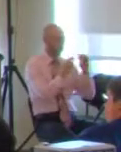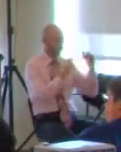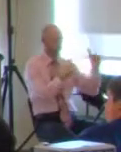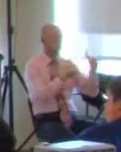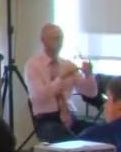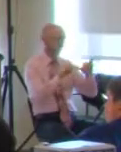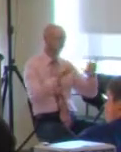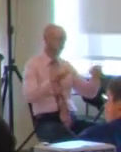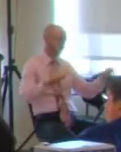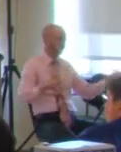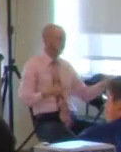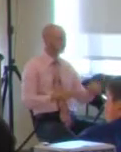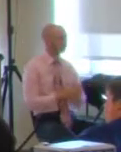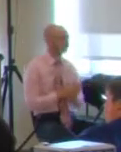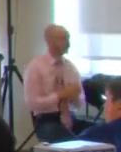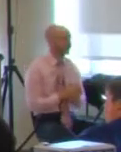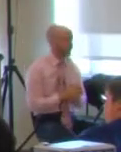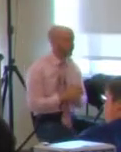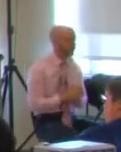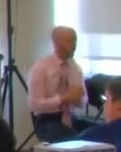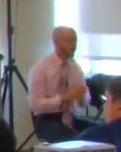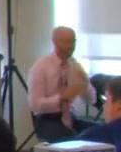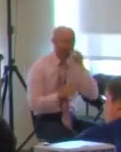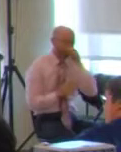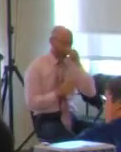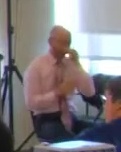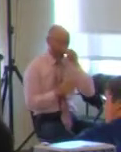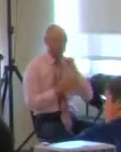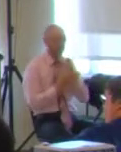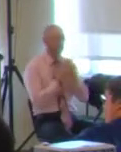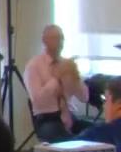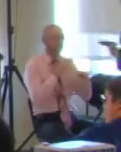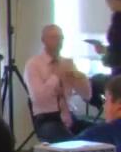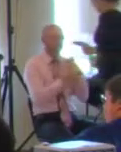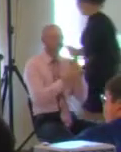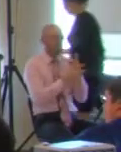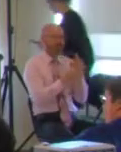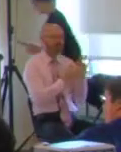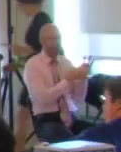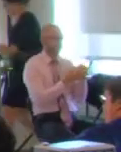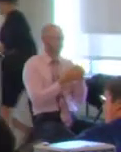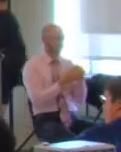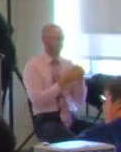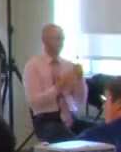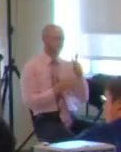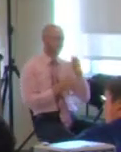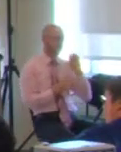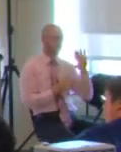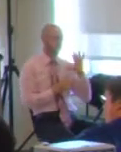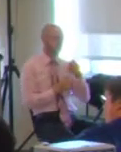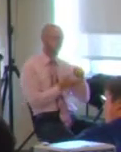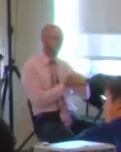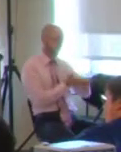things. There are some kind of combined vocational research